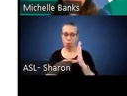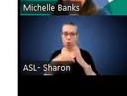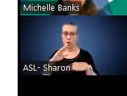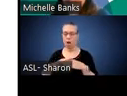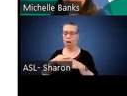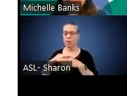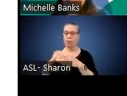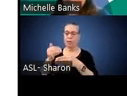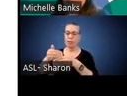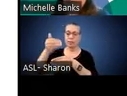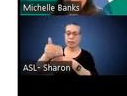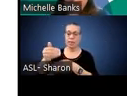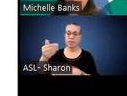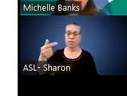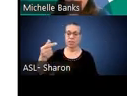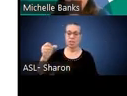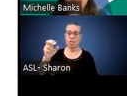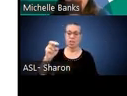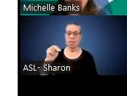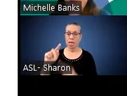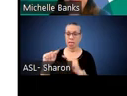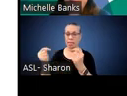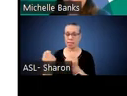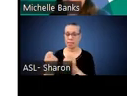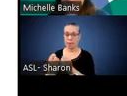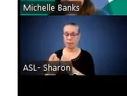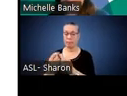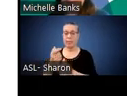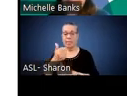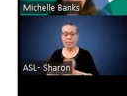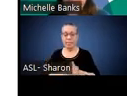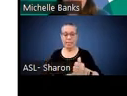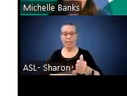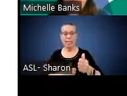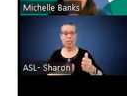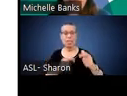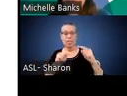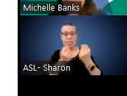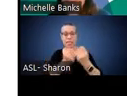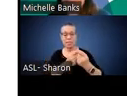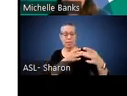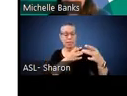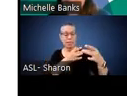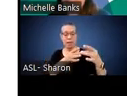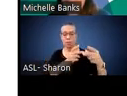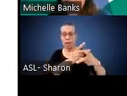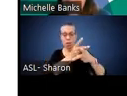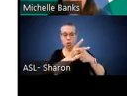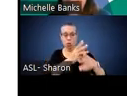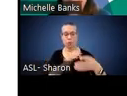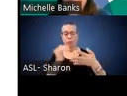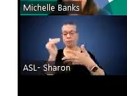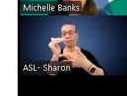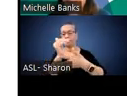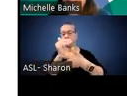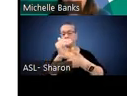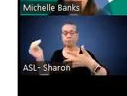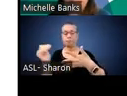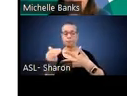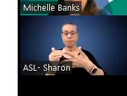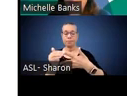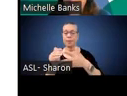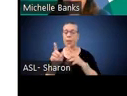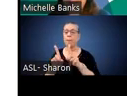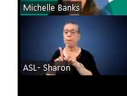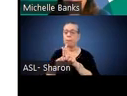Each of the teams in each of the regions is led by a supervisor. We have a peer mentor, as I mentioned, that's